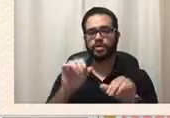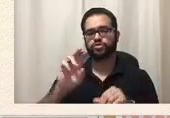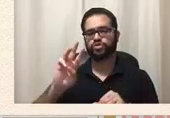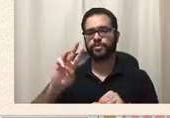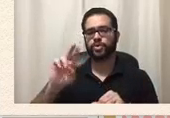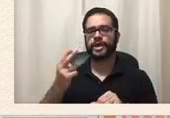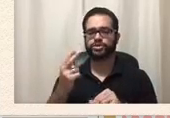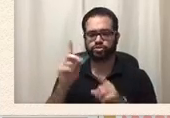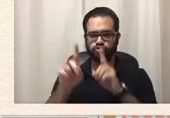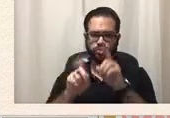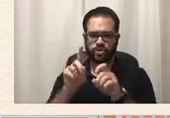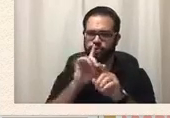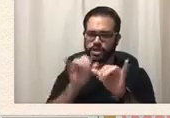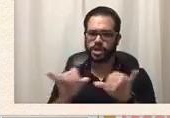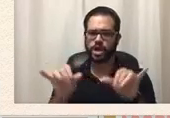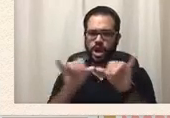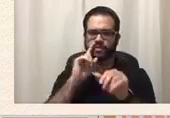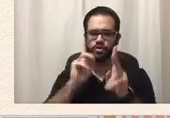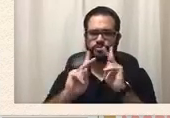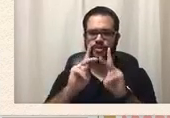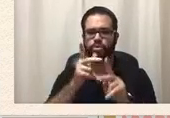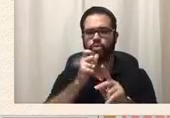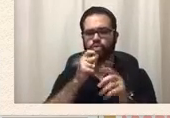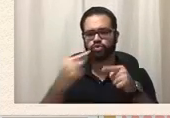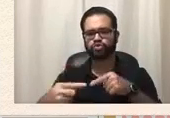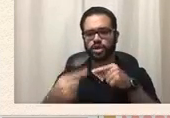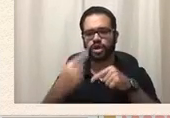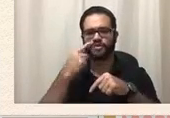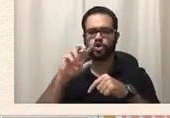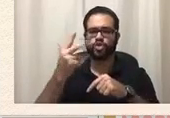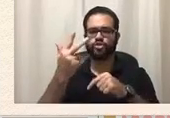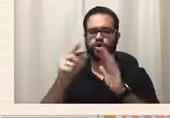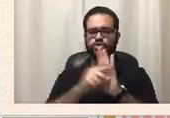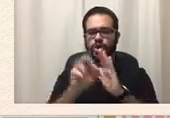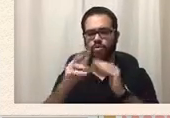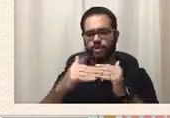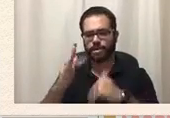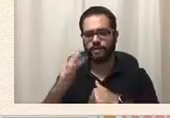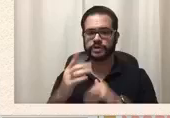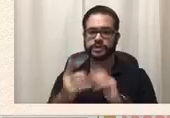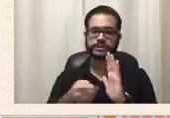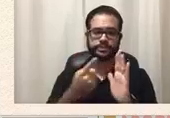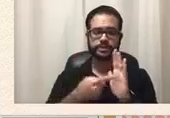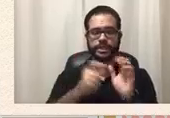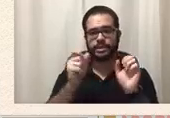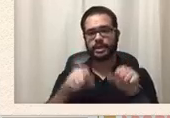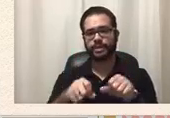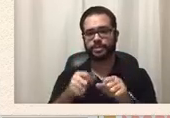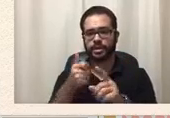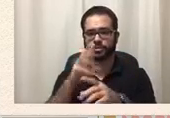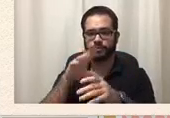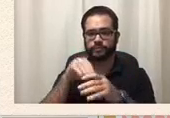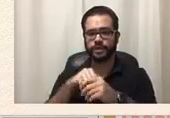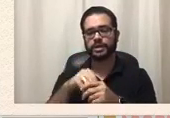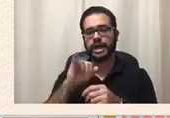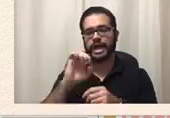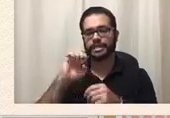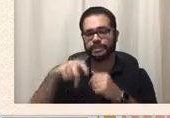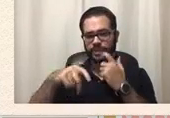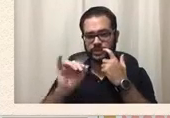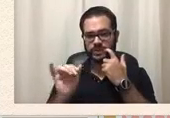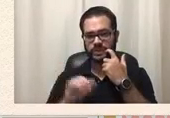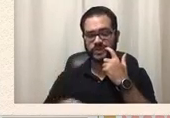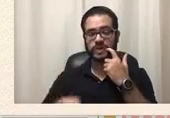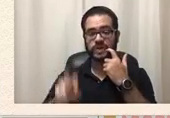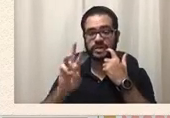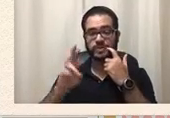3 and above. Sometimes it can be in a second grade IEP as well. WH is who, which can be a